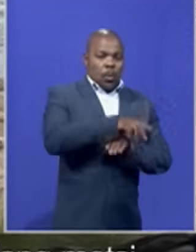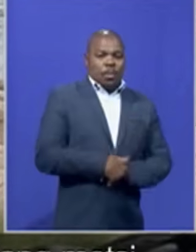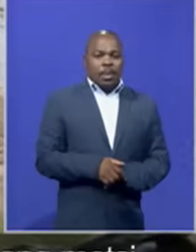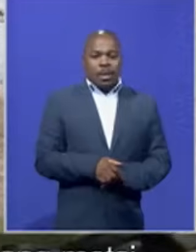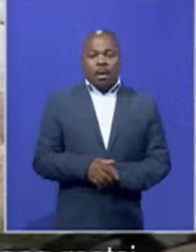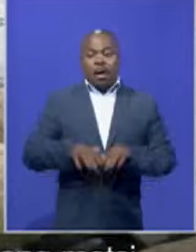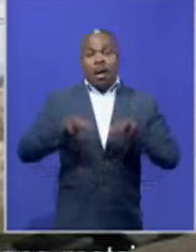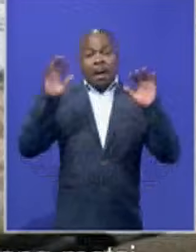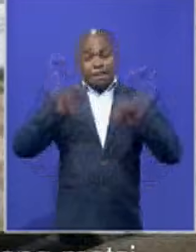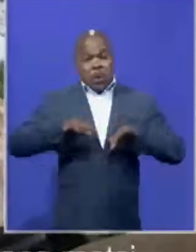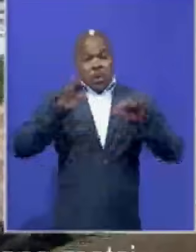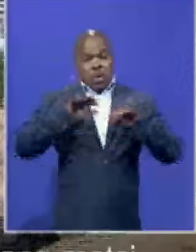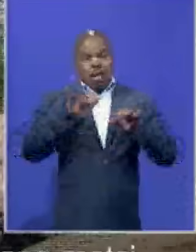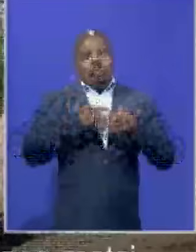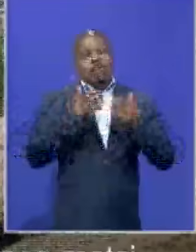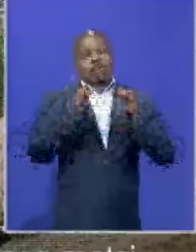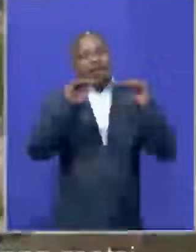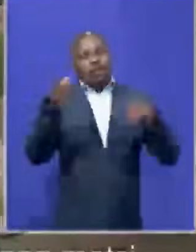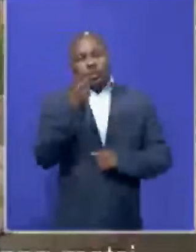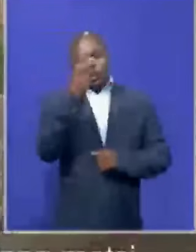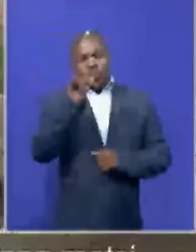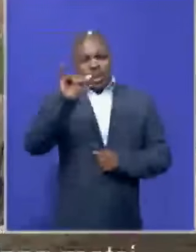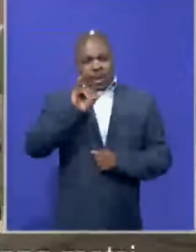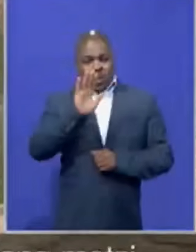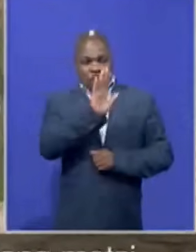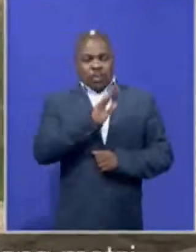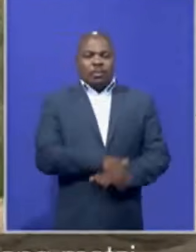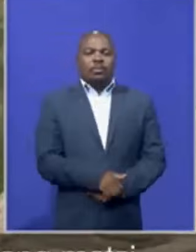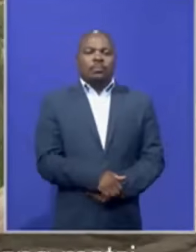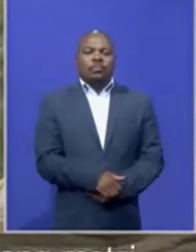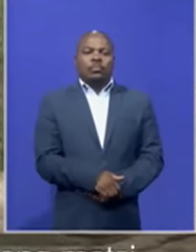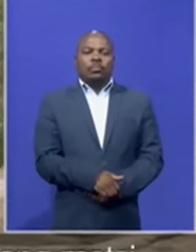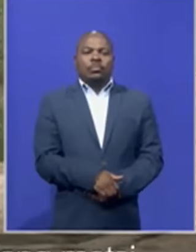lebeletsweng a pula ke a yellow level 2.